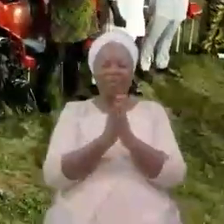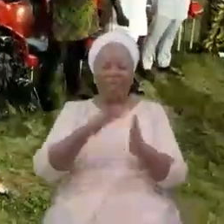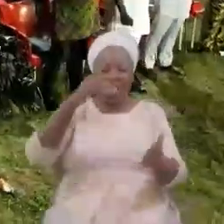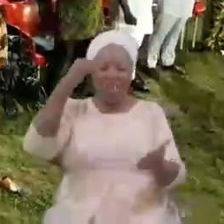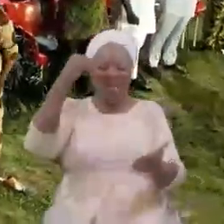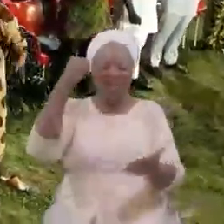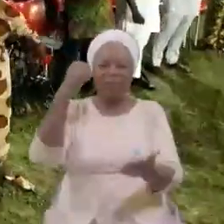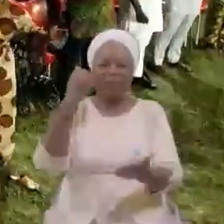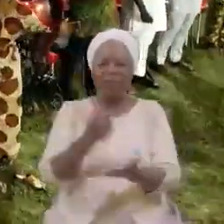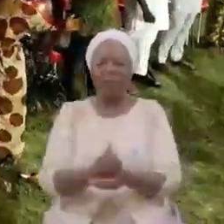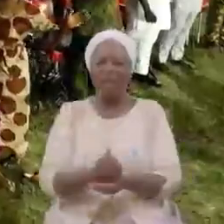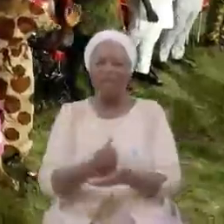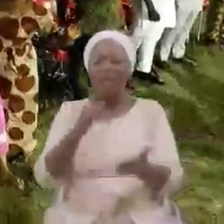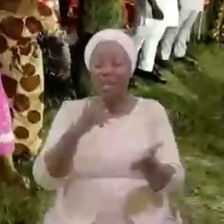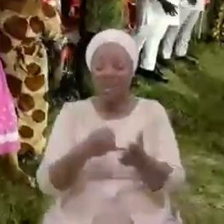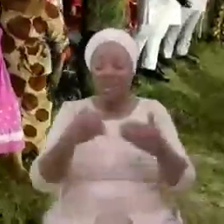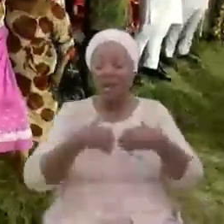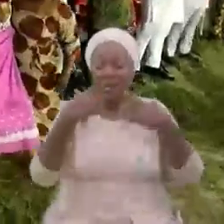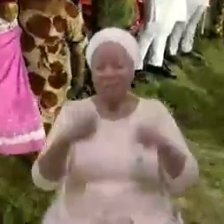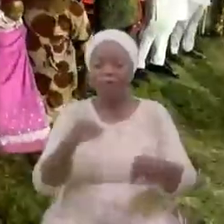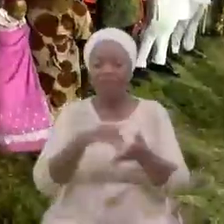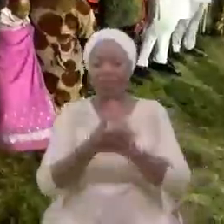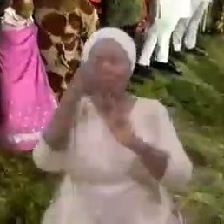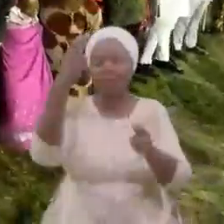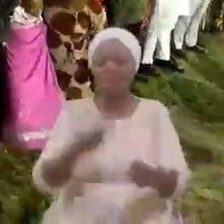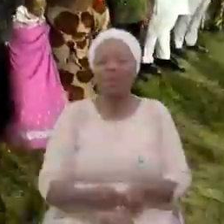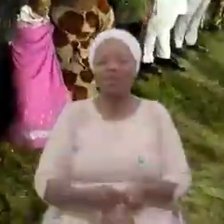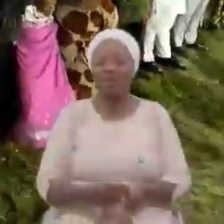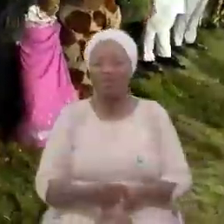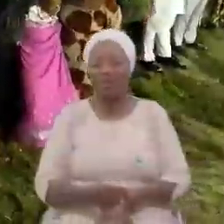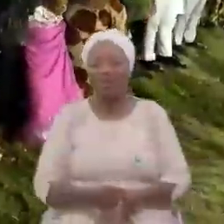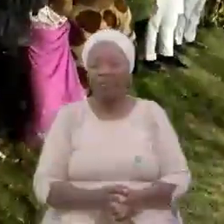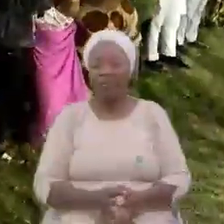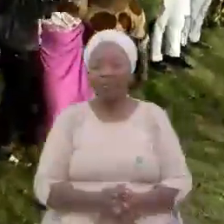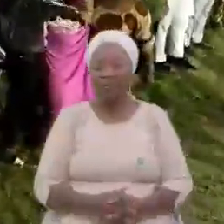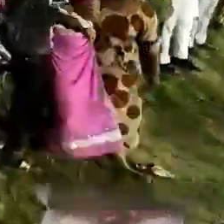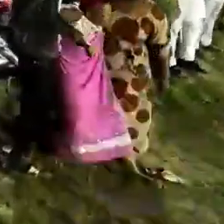Amen. It is done. It is.